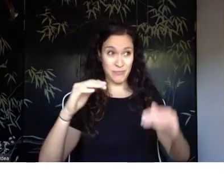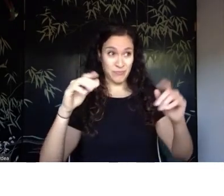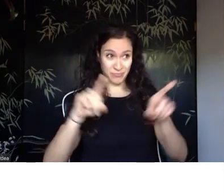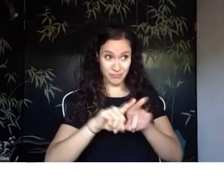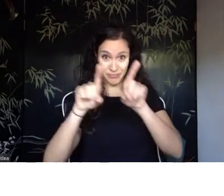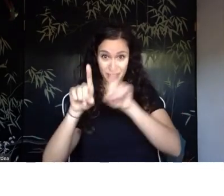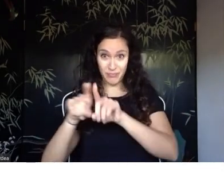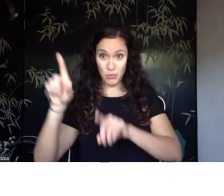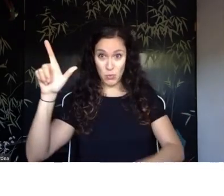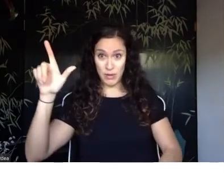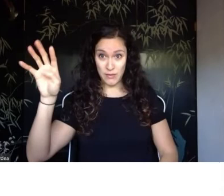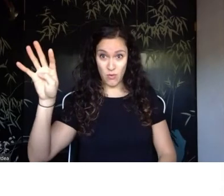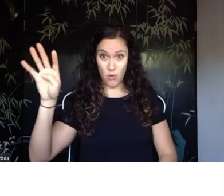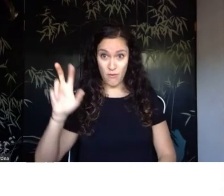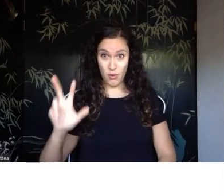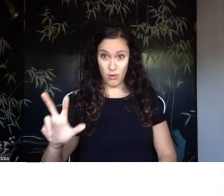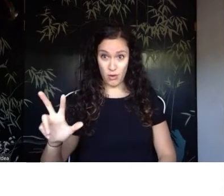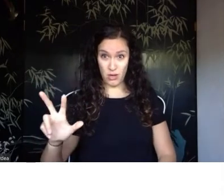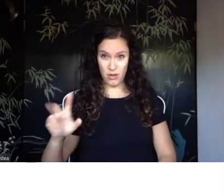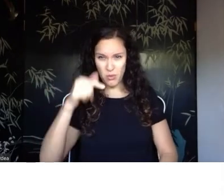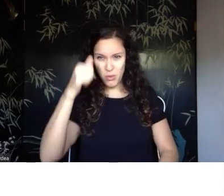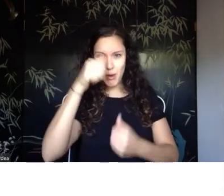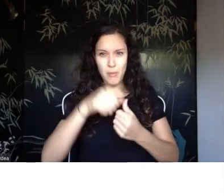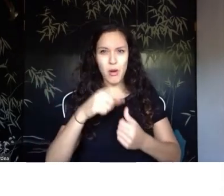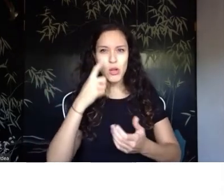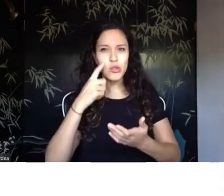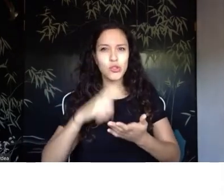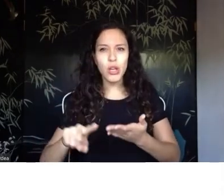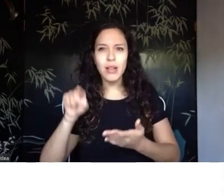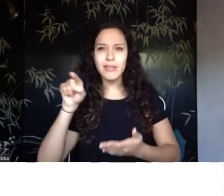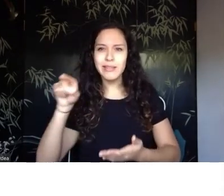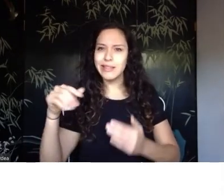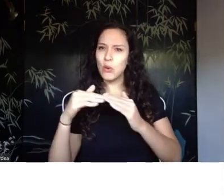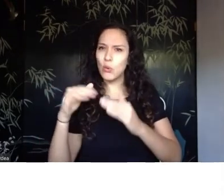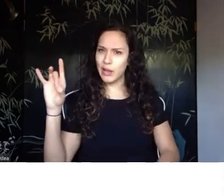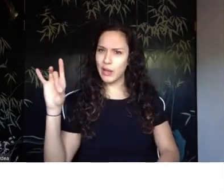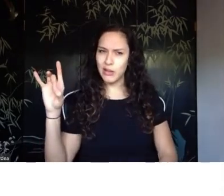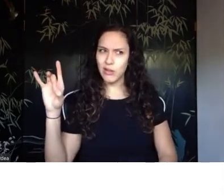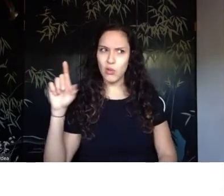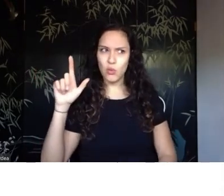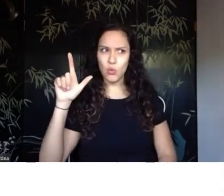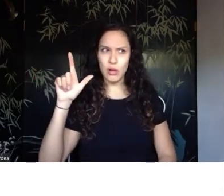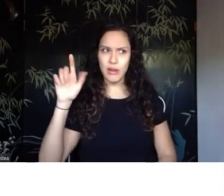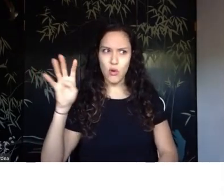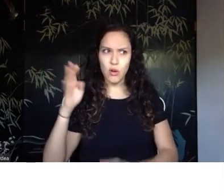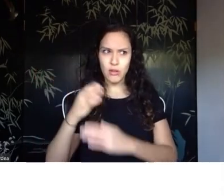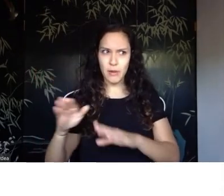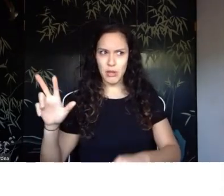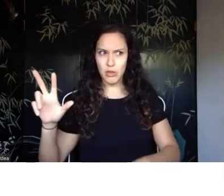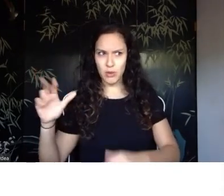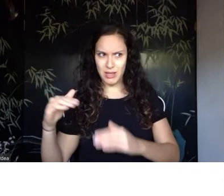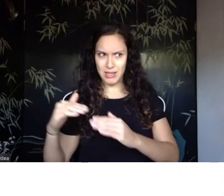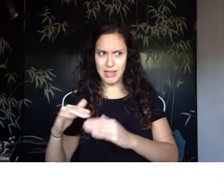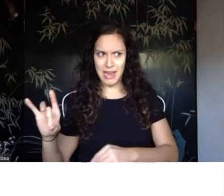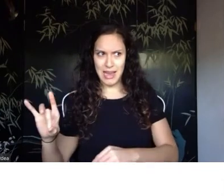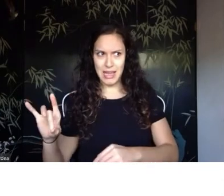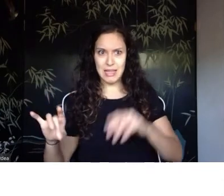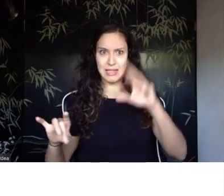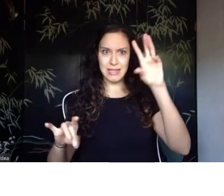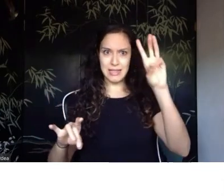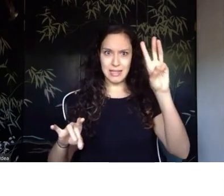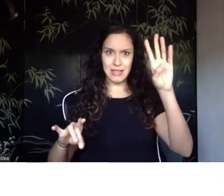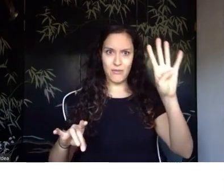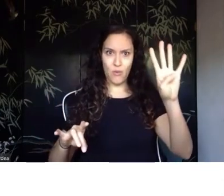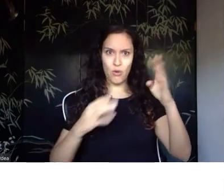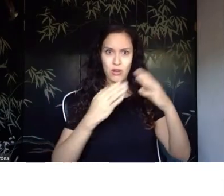64 over 8 is the same thing as 24 divided by 3. Remember when I looked at this and I'm like, oh, that equals 8?